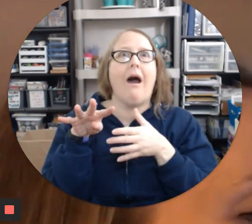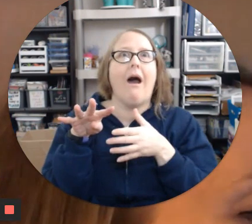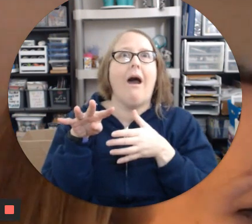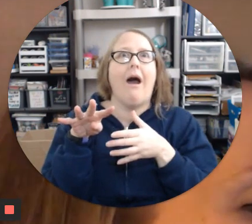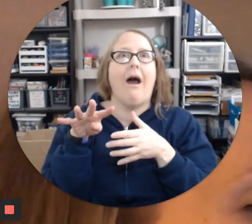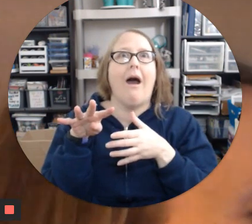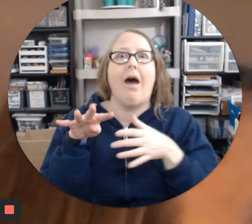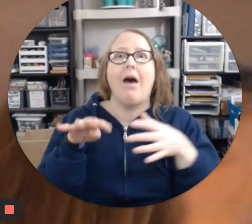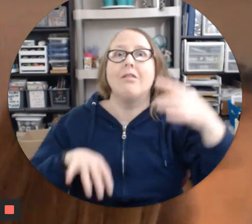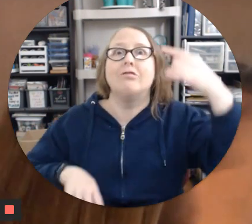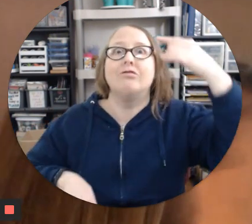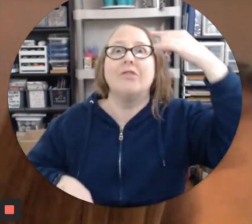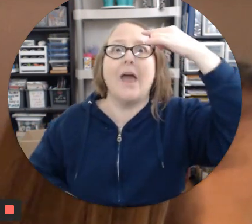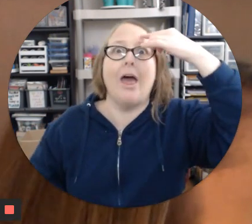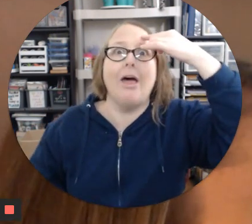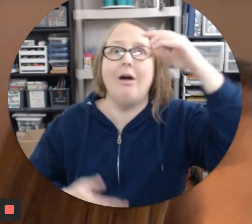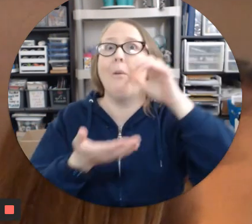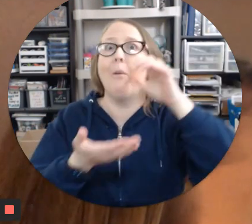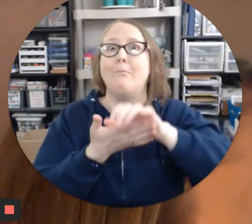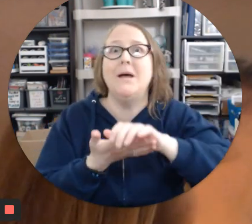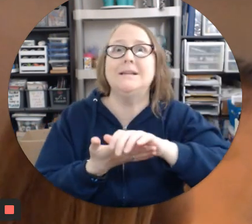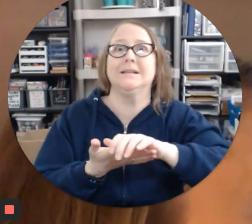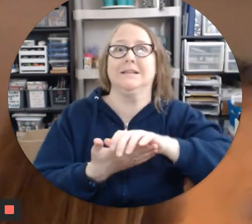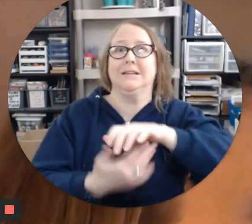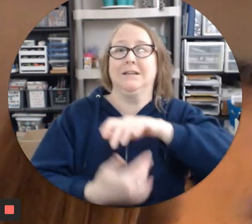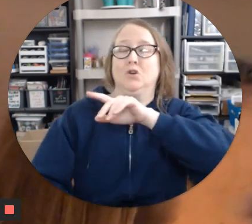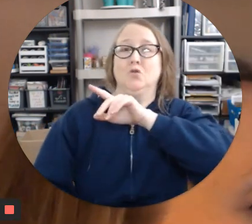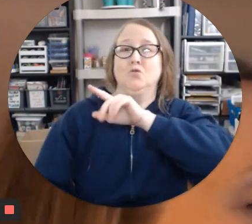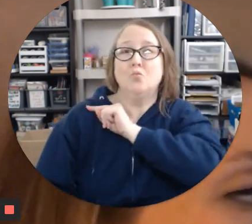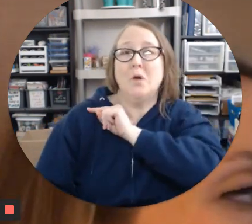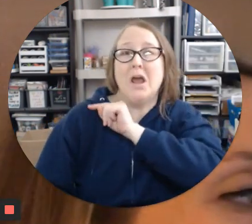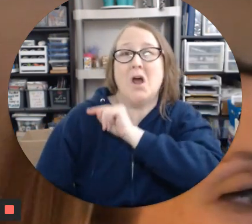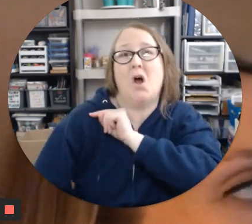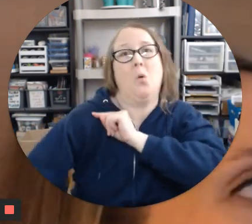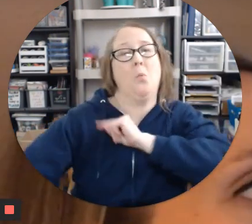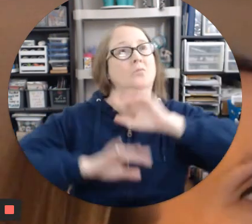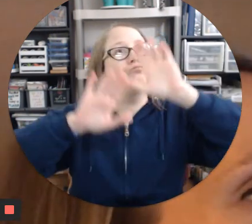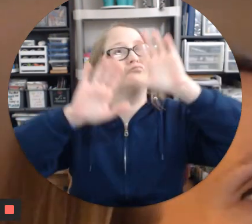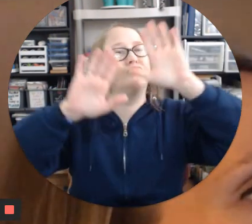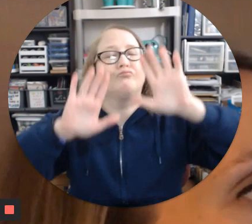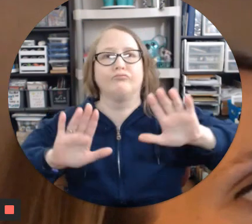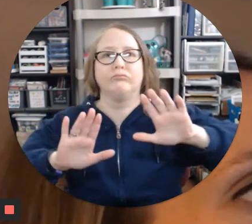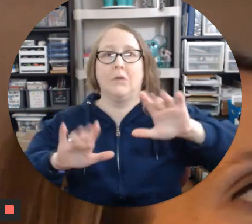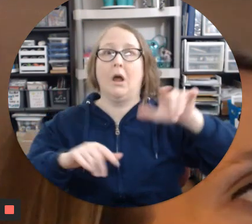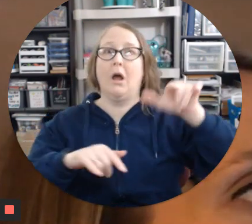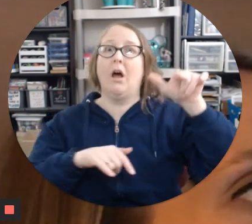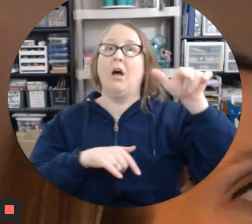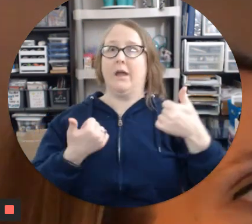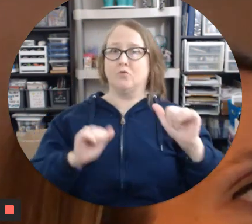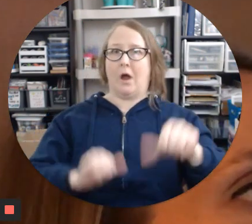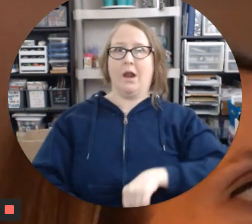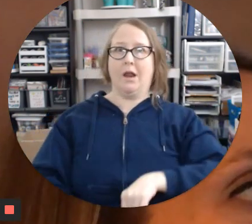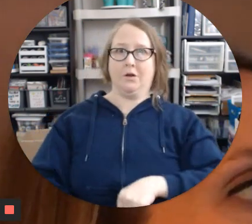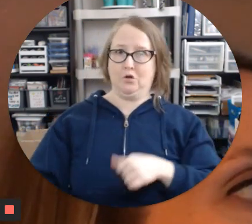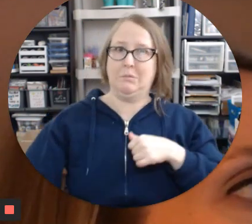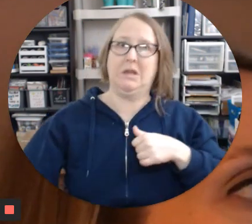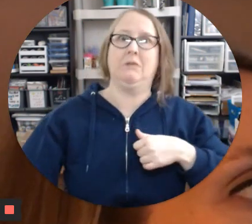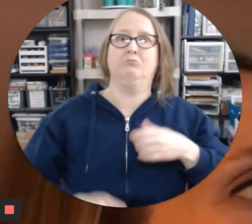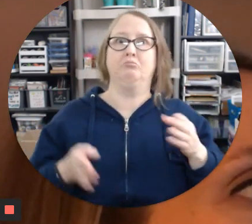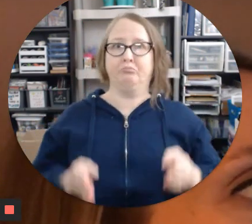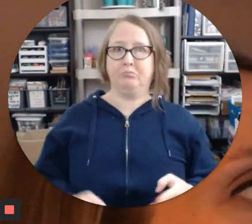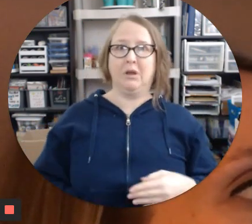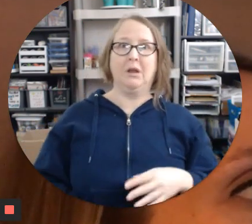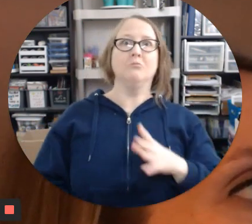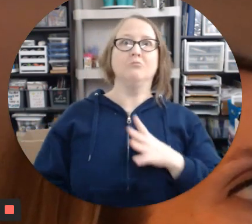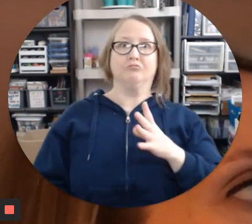was an incredible wonder. They went out of their way to make a nice impression. Mrs. Twinkle led the students in